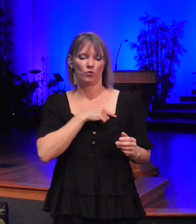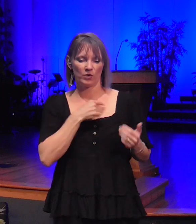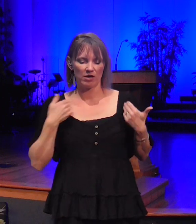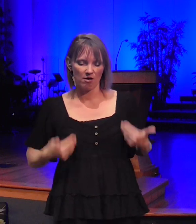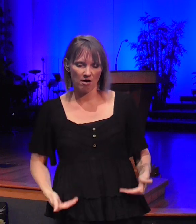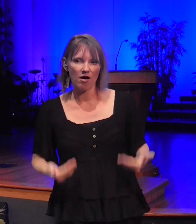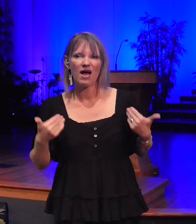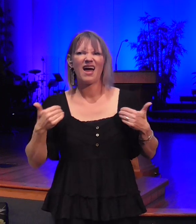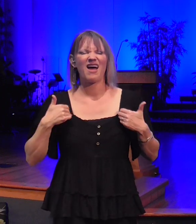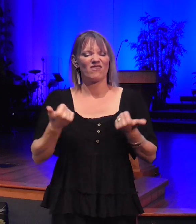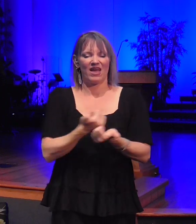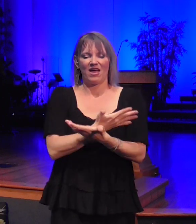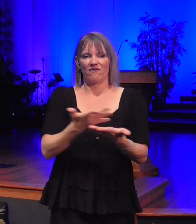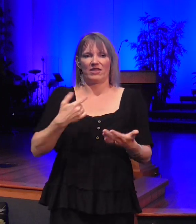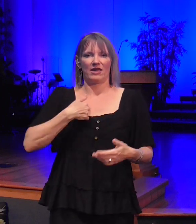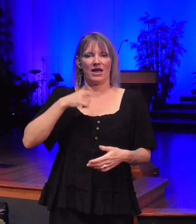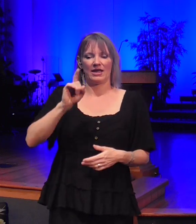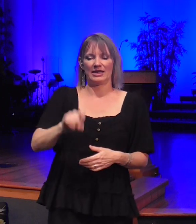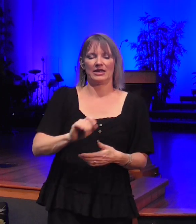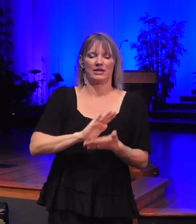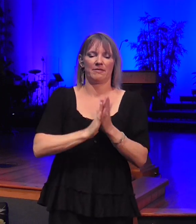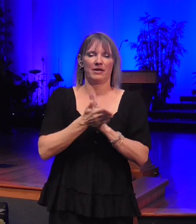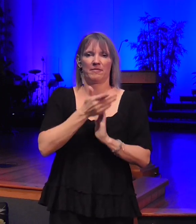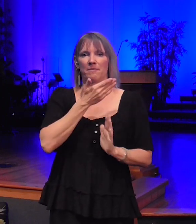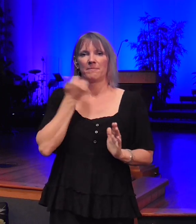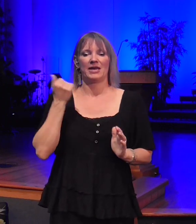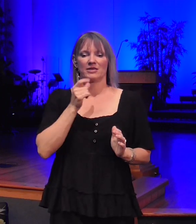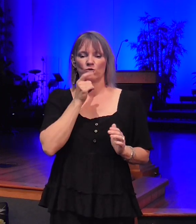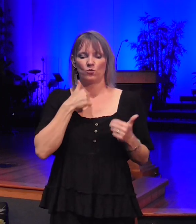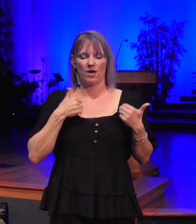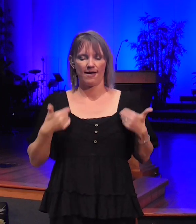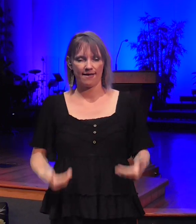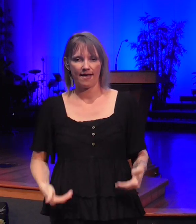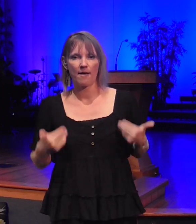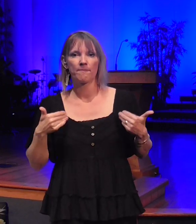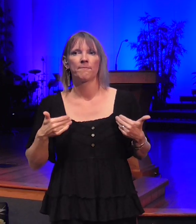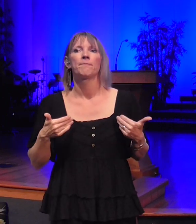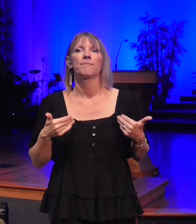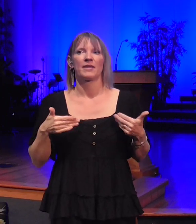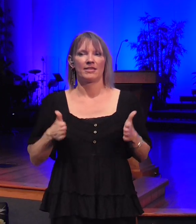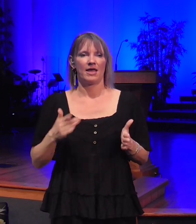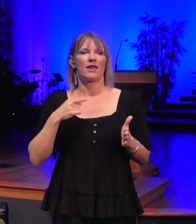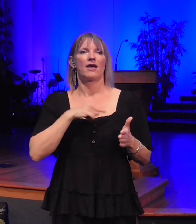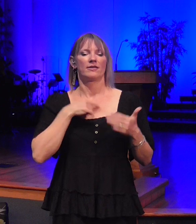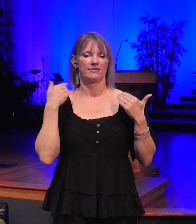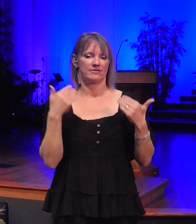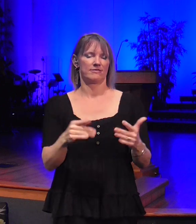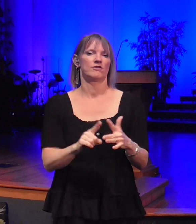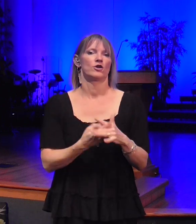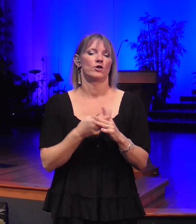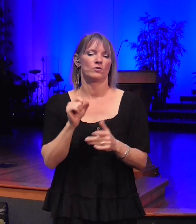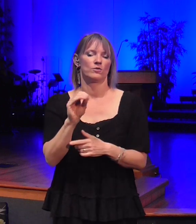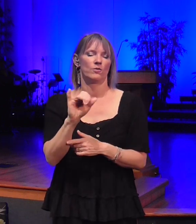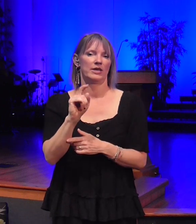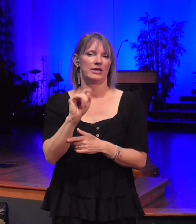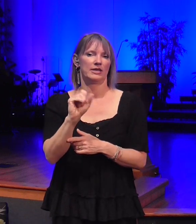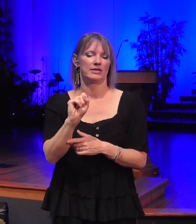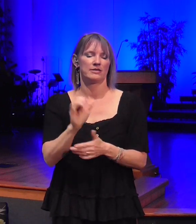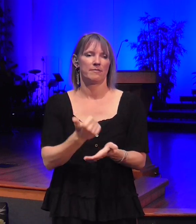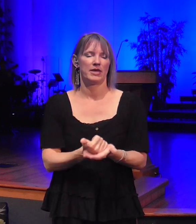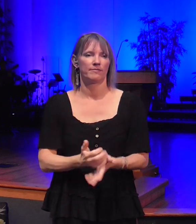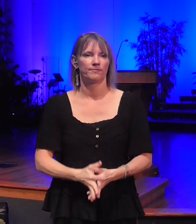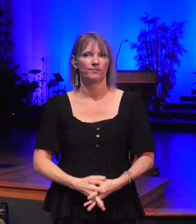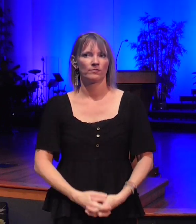everything I need to be the best who I am. Let's get to being just that. and so it is. Amen.